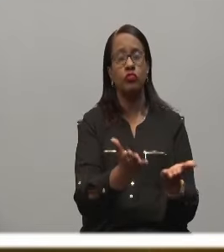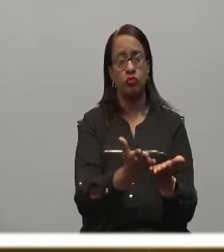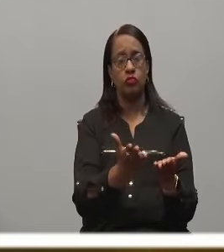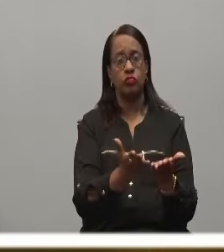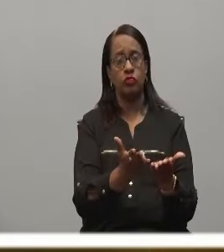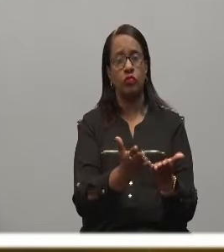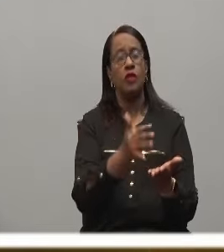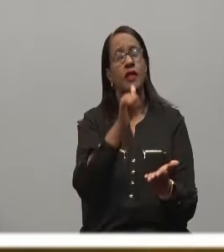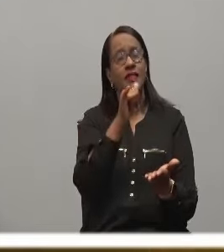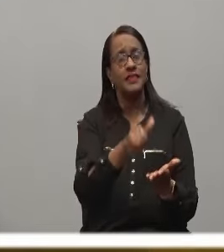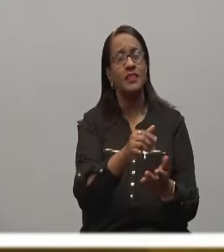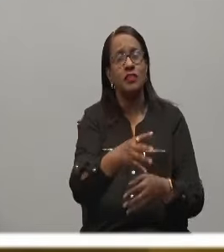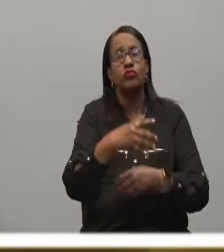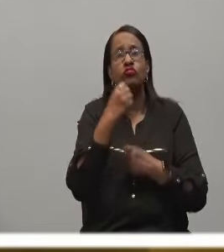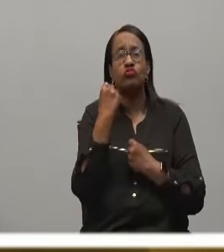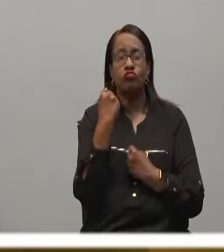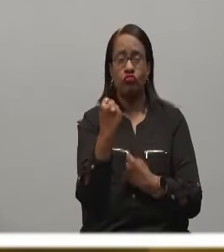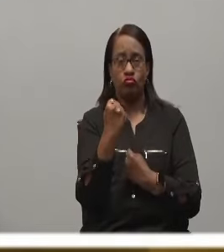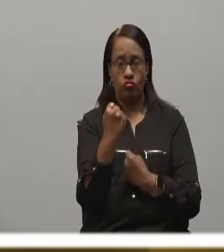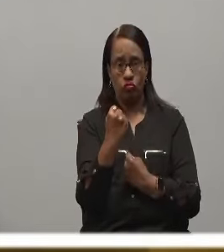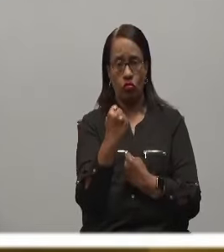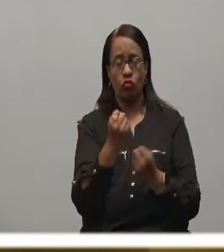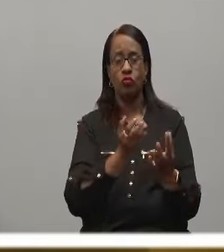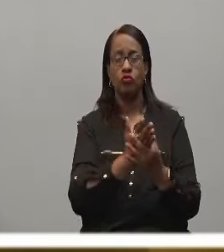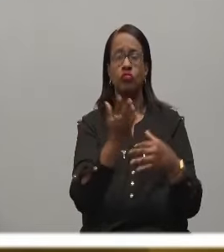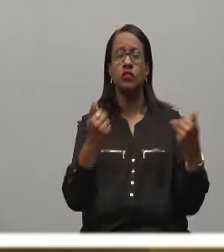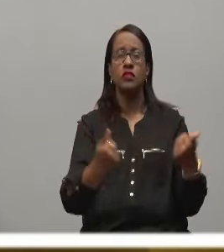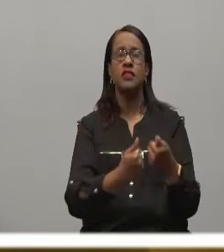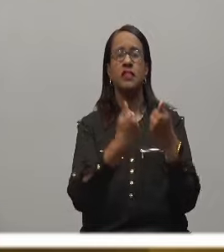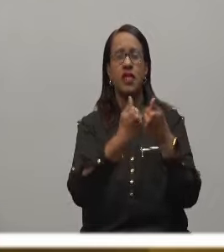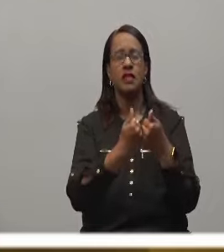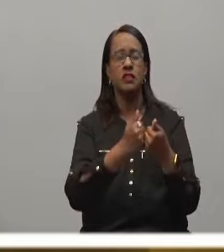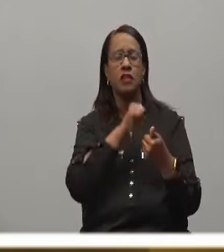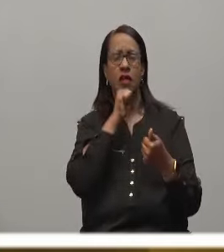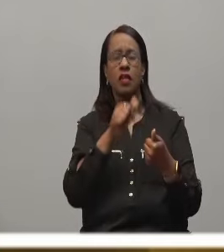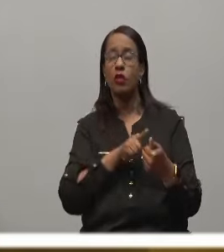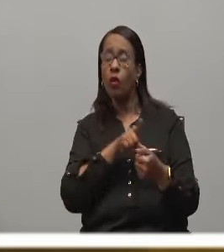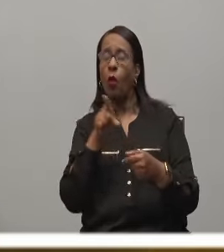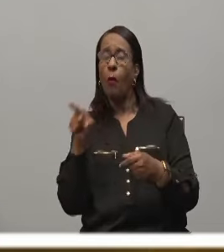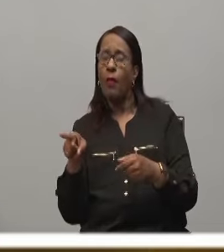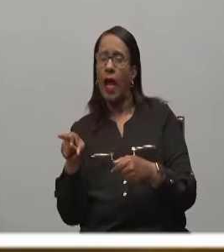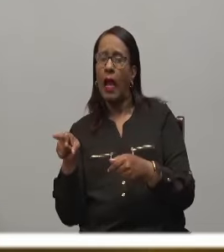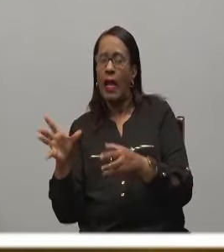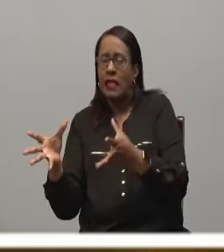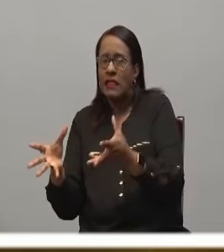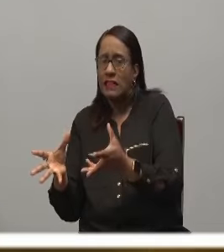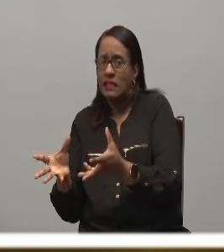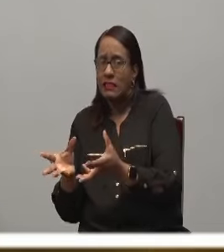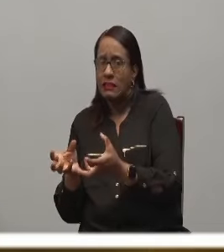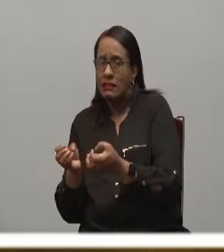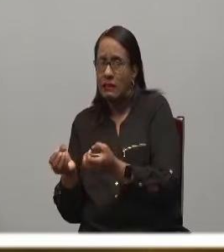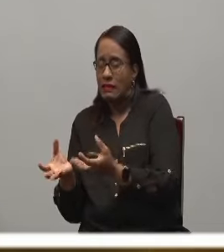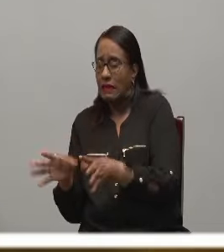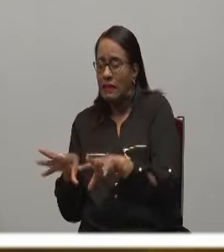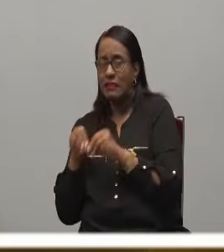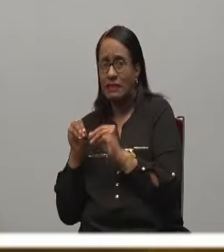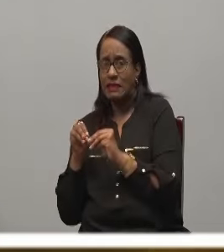You also come to know how much you need his merciful love. How much you need.